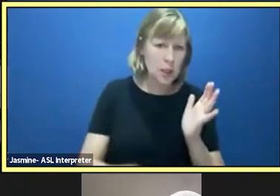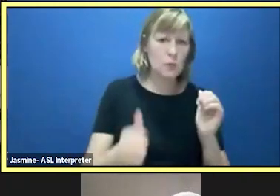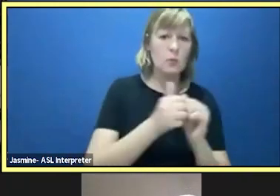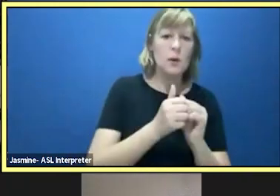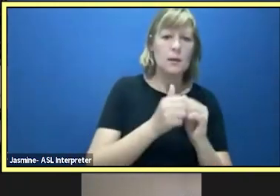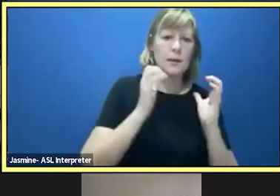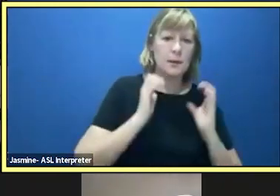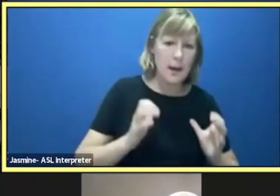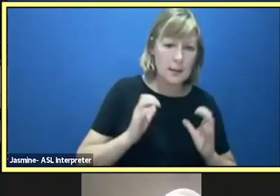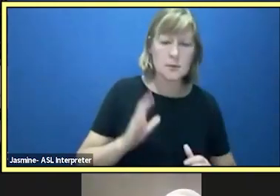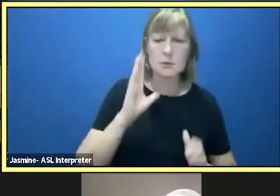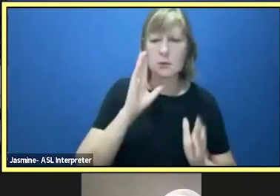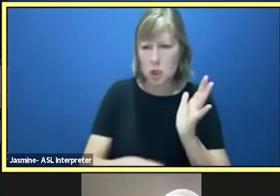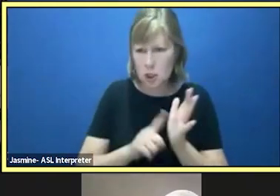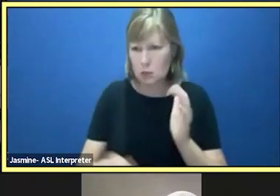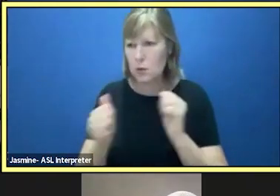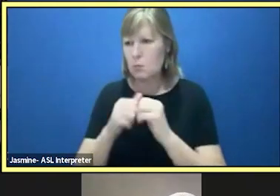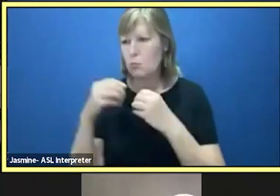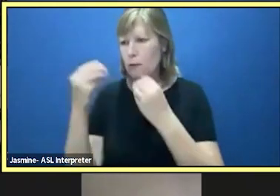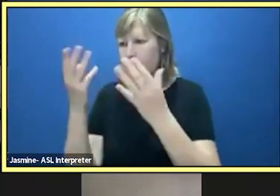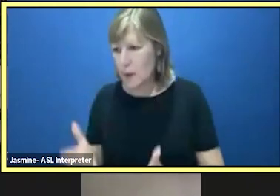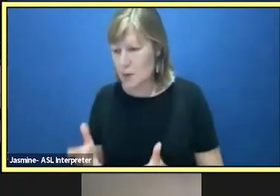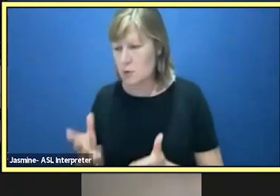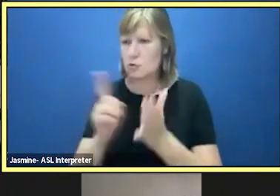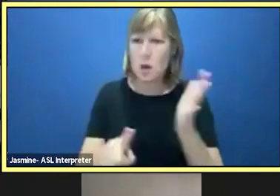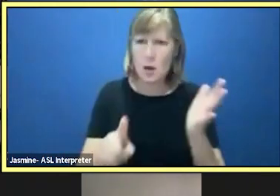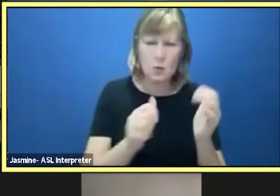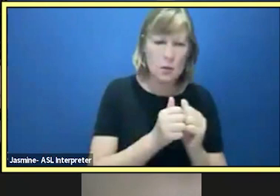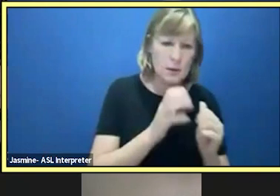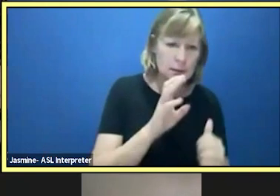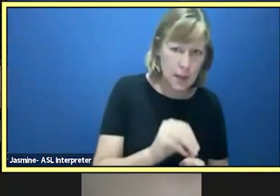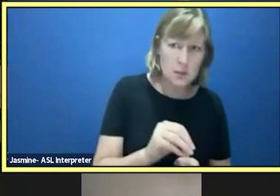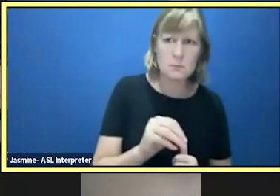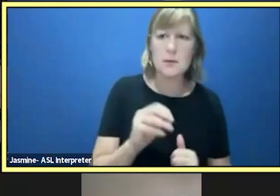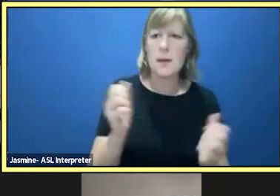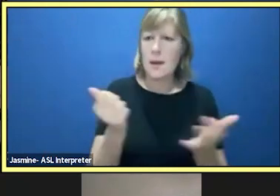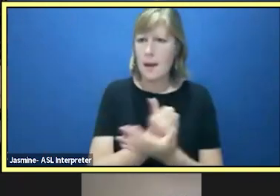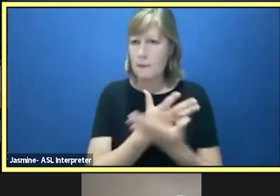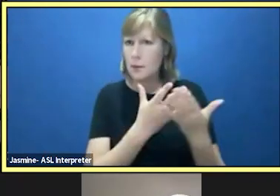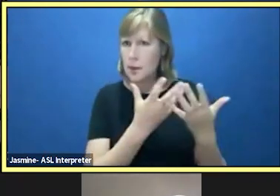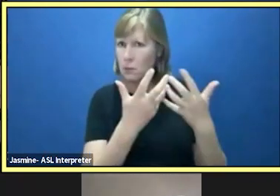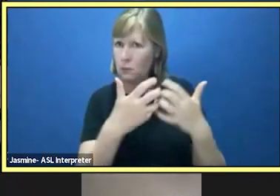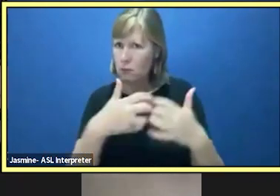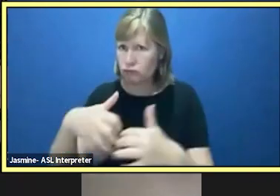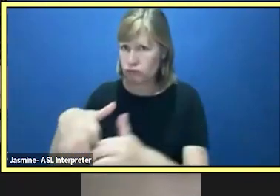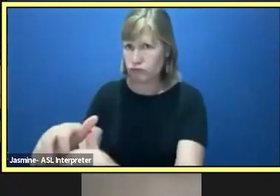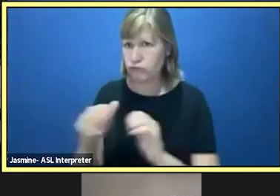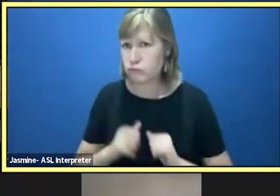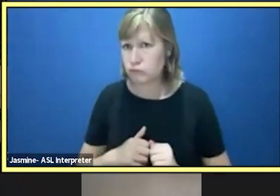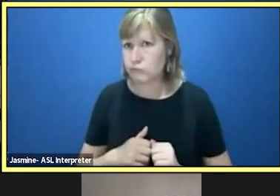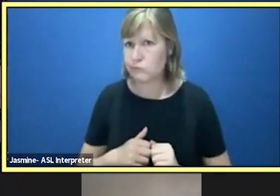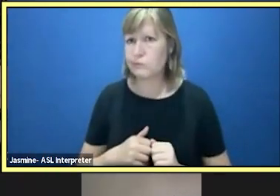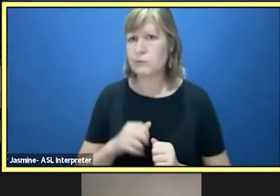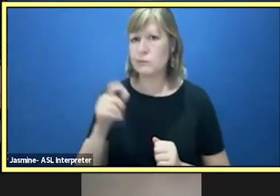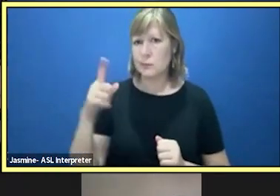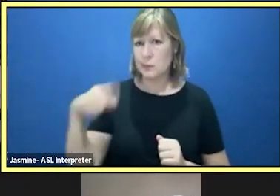the way everybody wants them to. And we didn't simply create the plan in the beginning and then not pay as